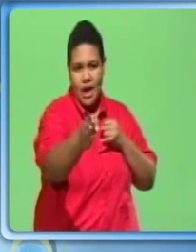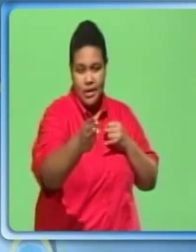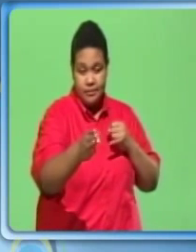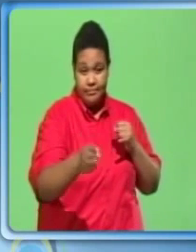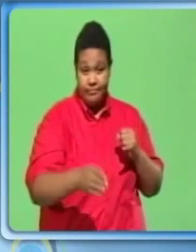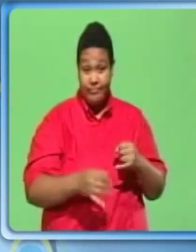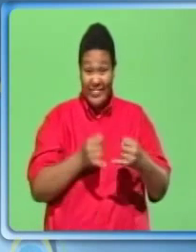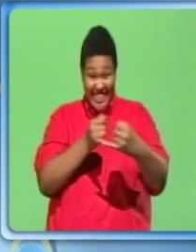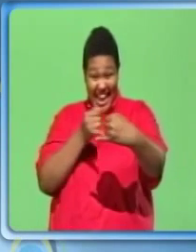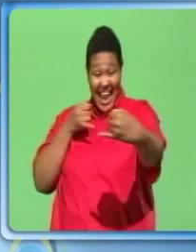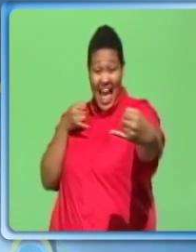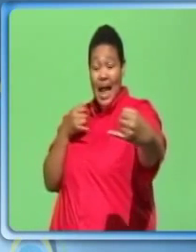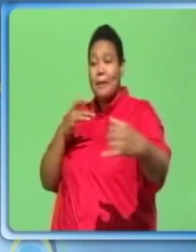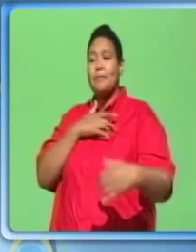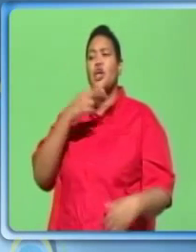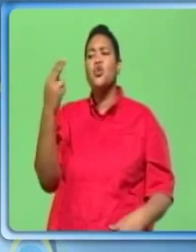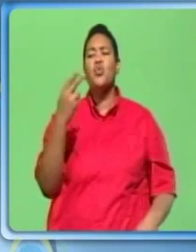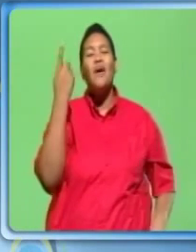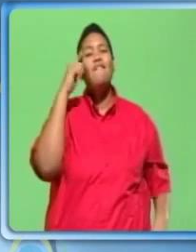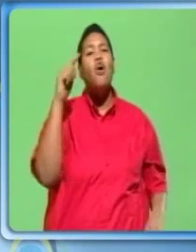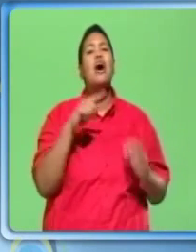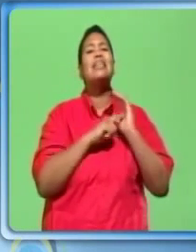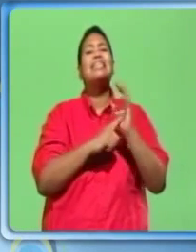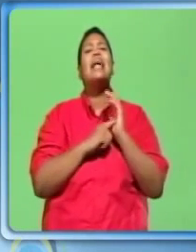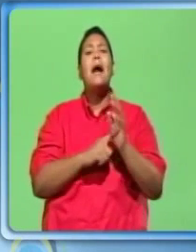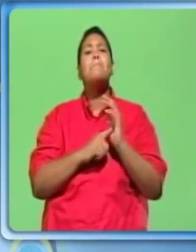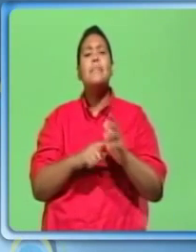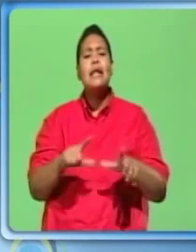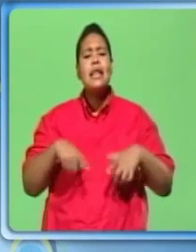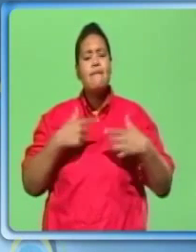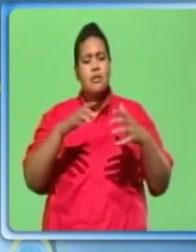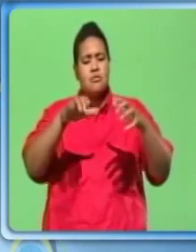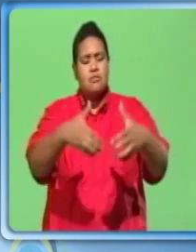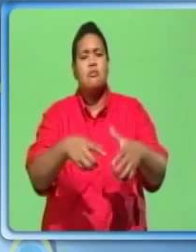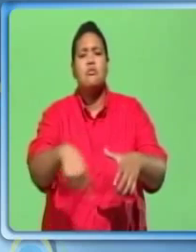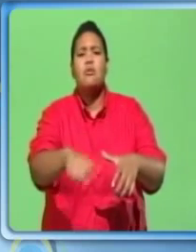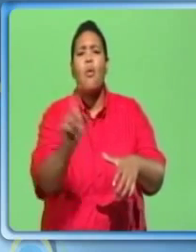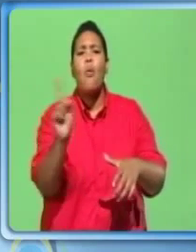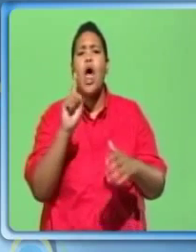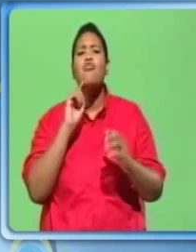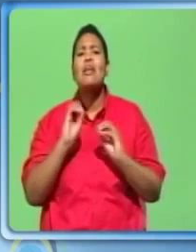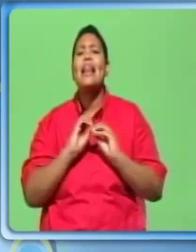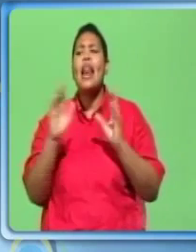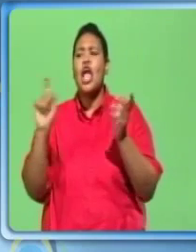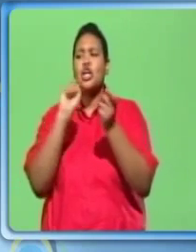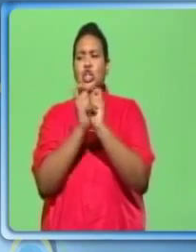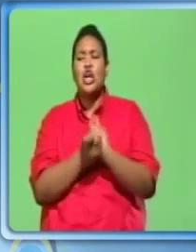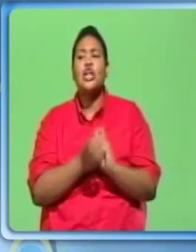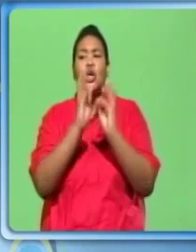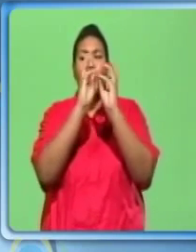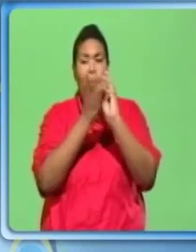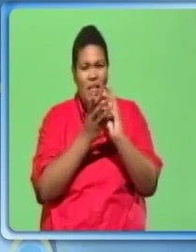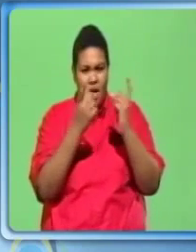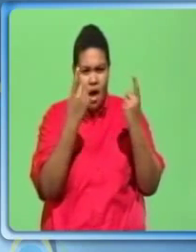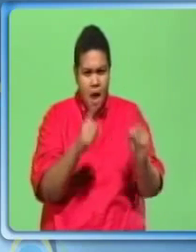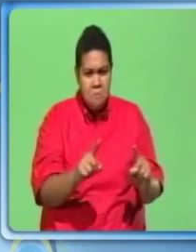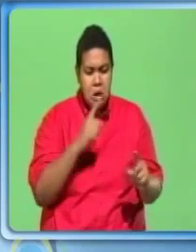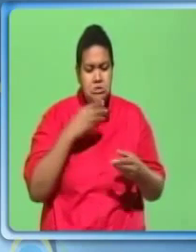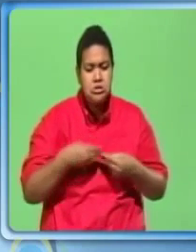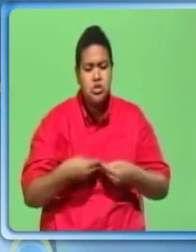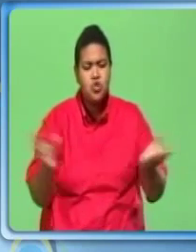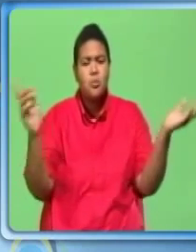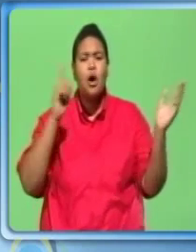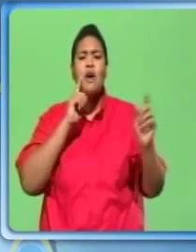transect is useful for sampling habitats where there is a clear change in conditions and distribution